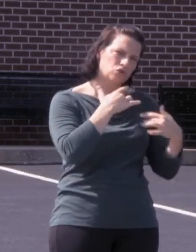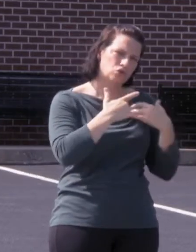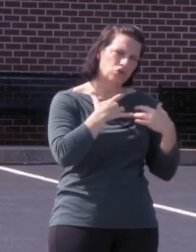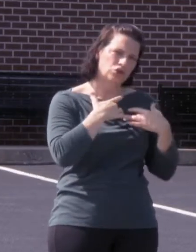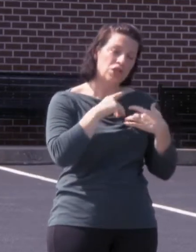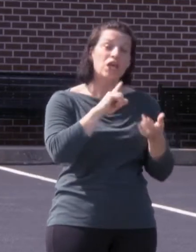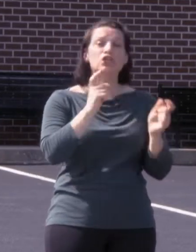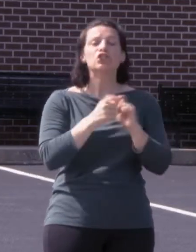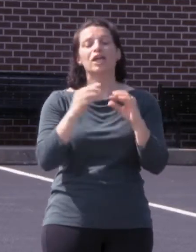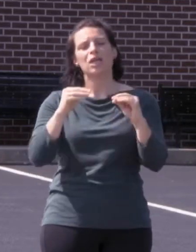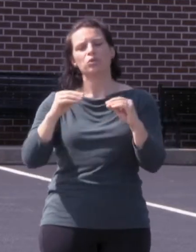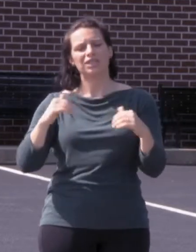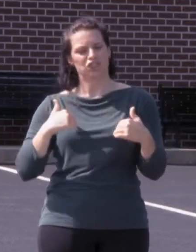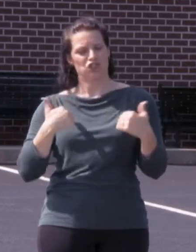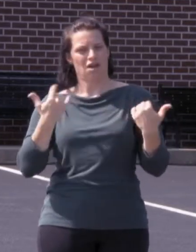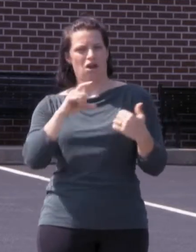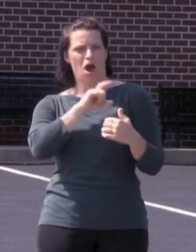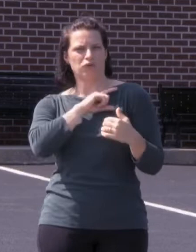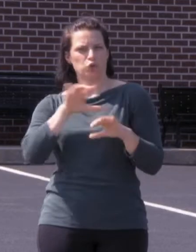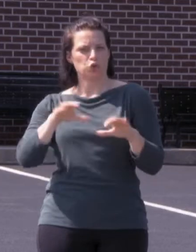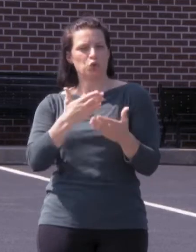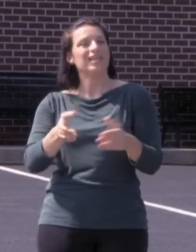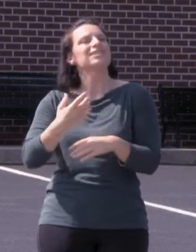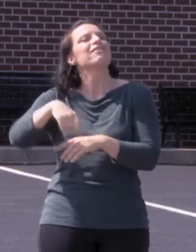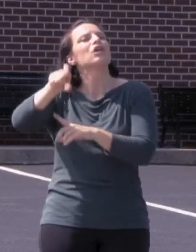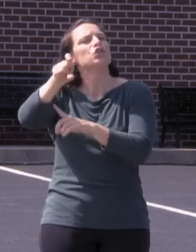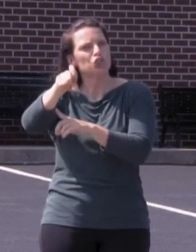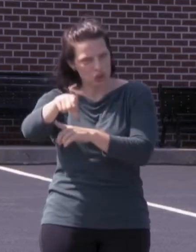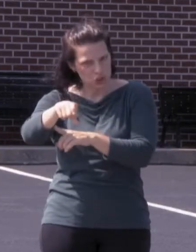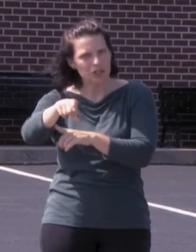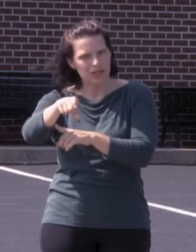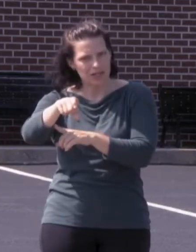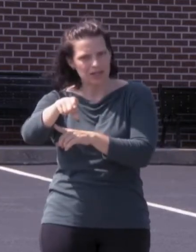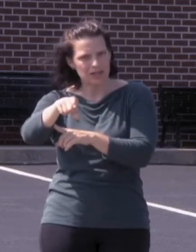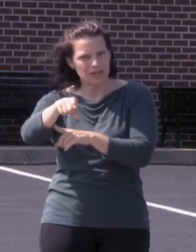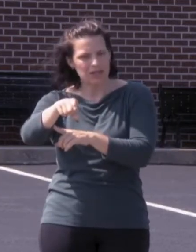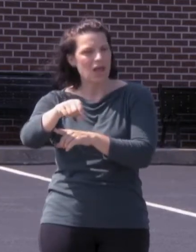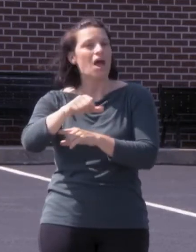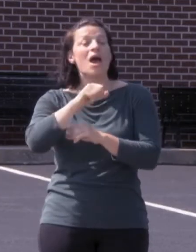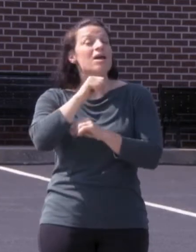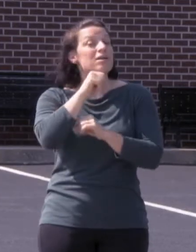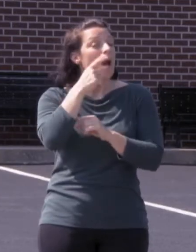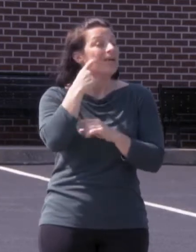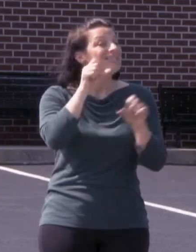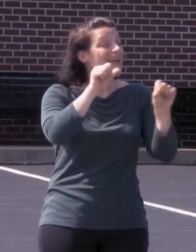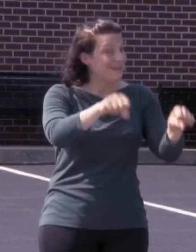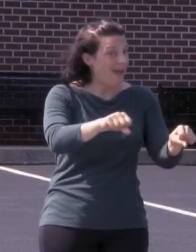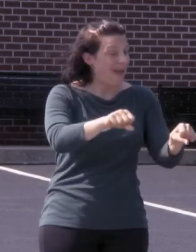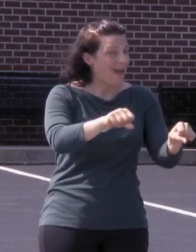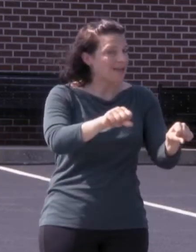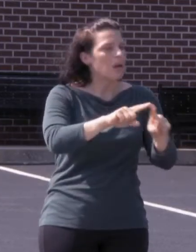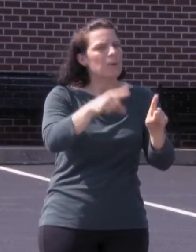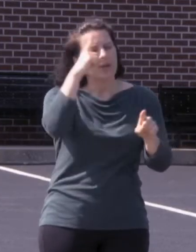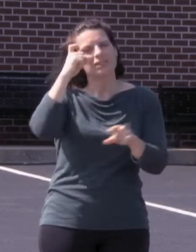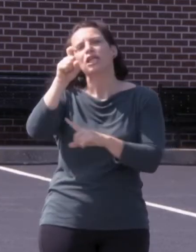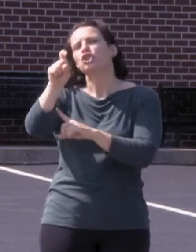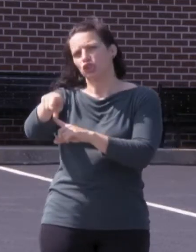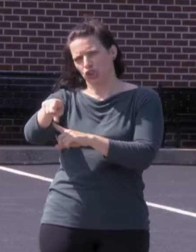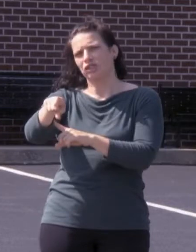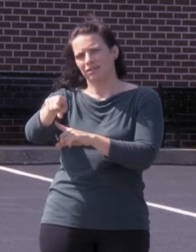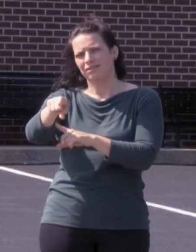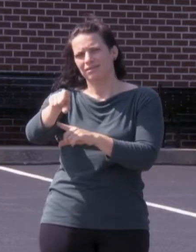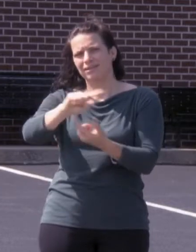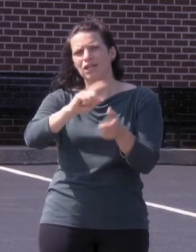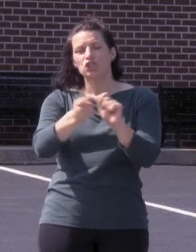young officers to do things that they should, not because they can. Change that will help make